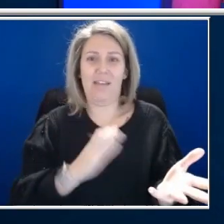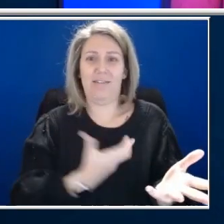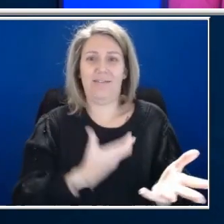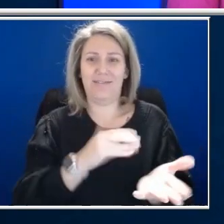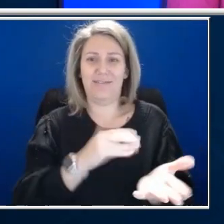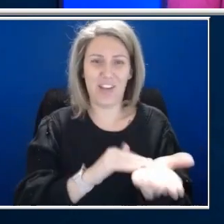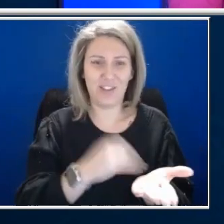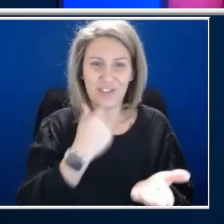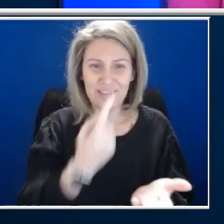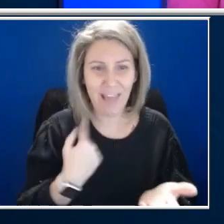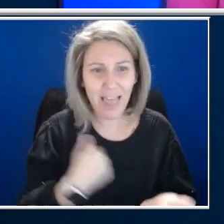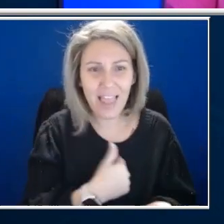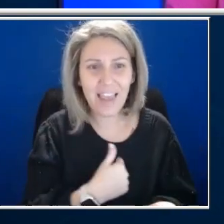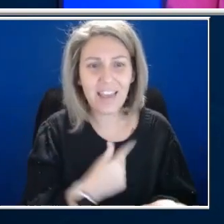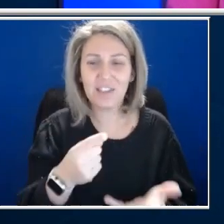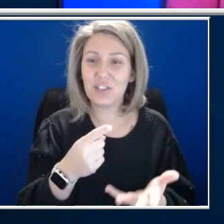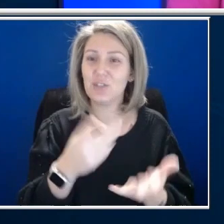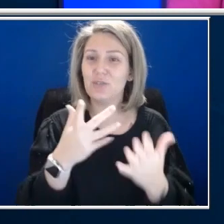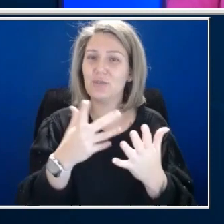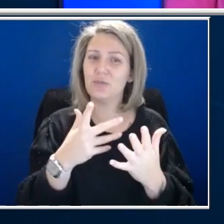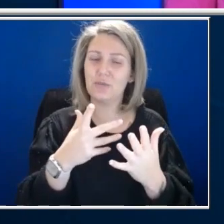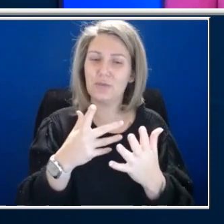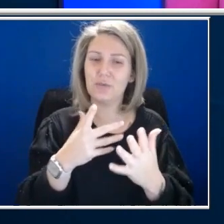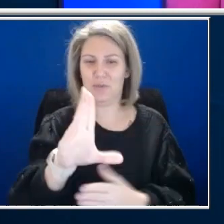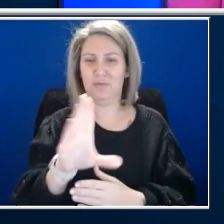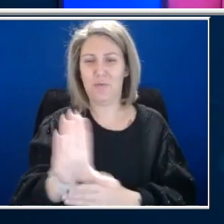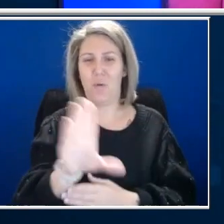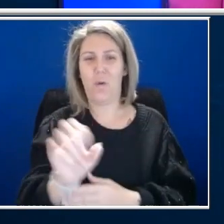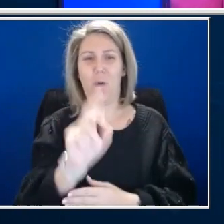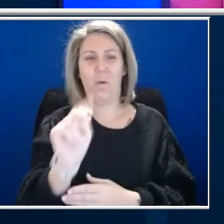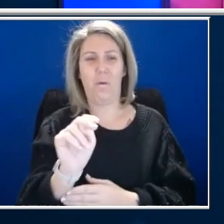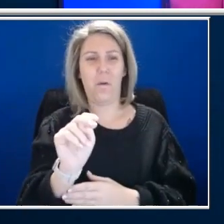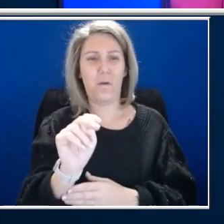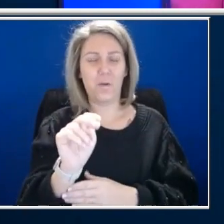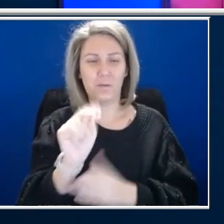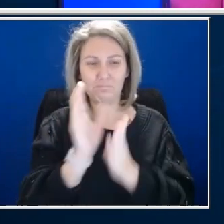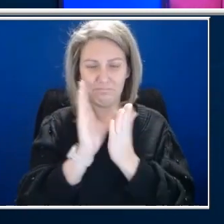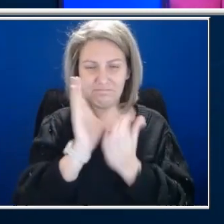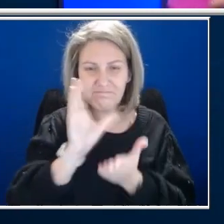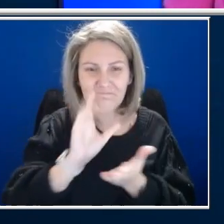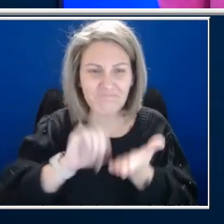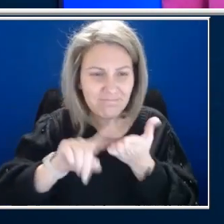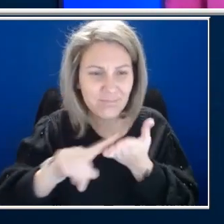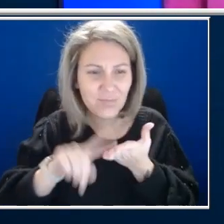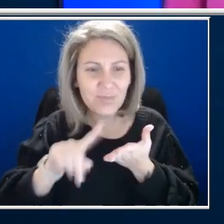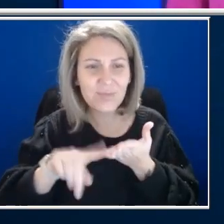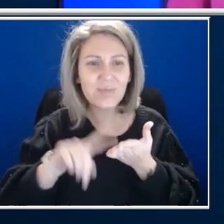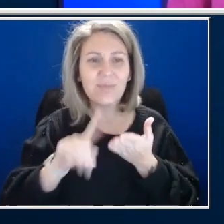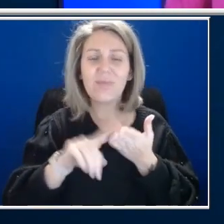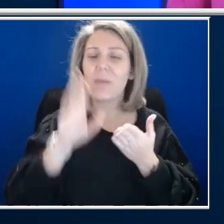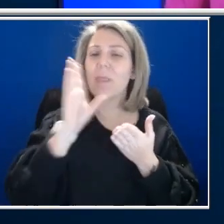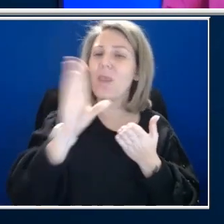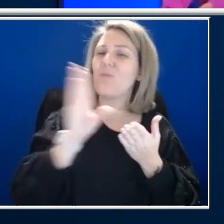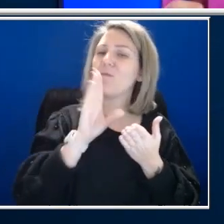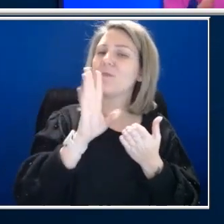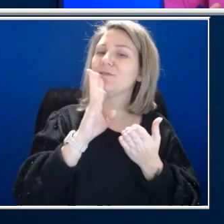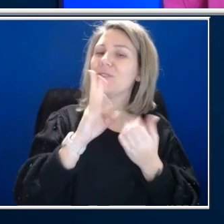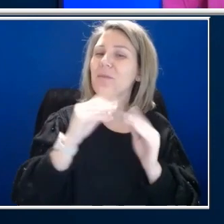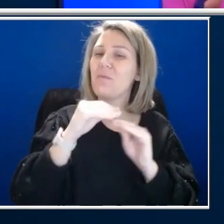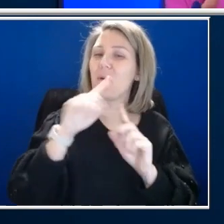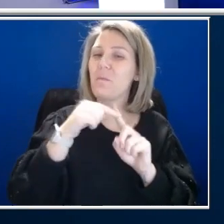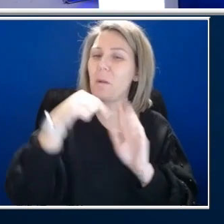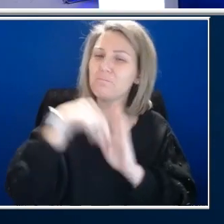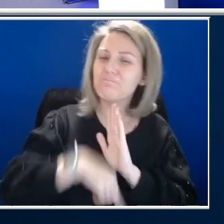step further, did your own digging around and found much more information. We're going to talk all about that this morning. And Dr. Rohr, I want to talk more about